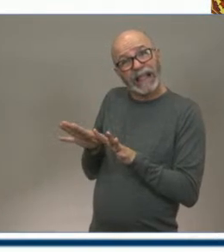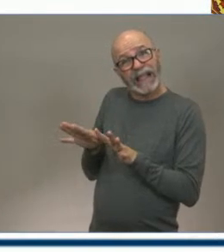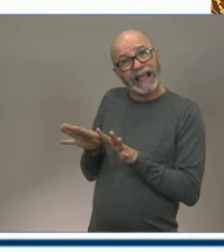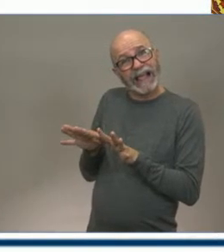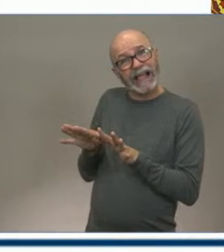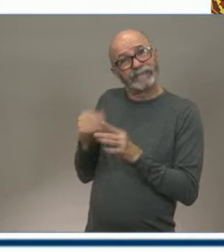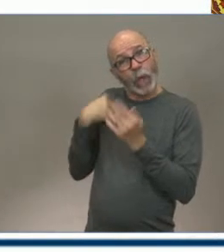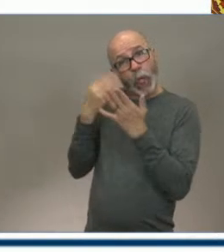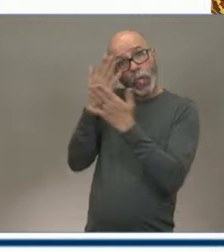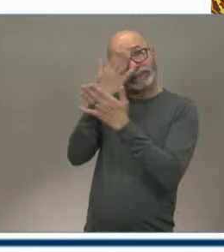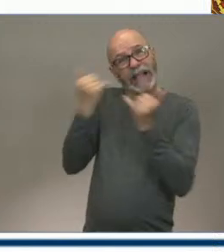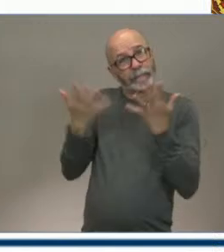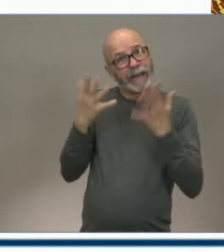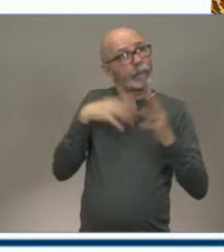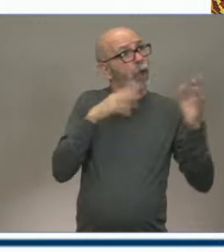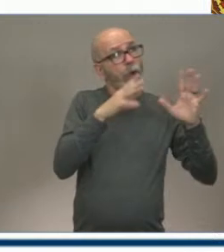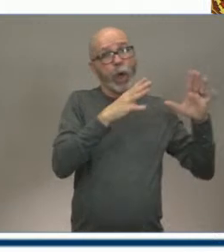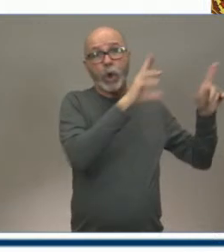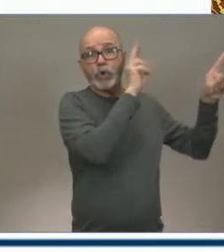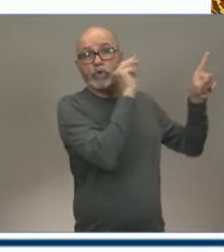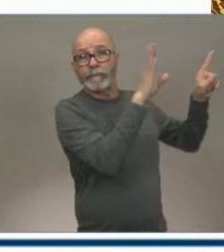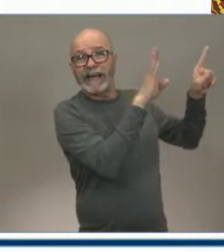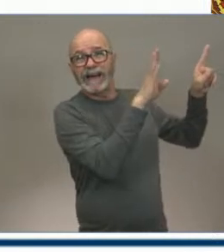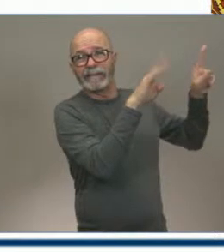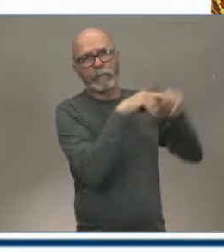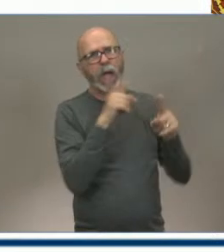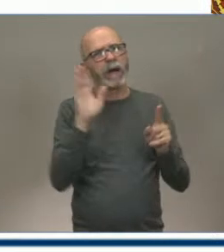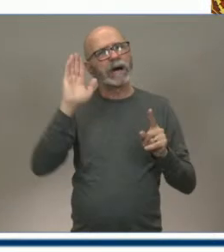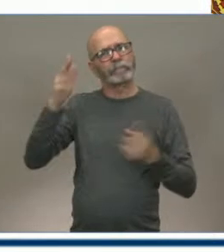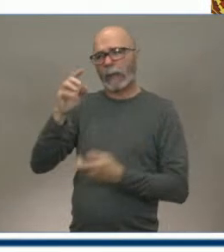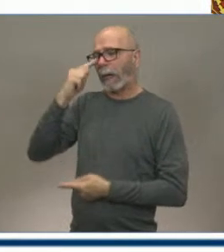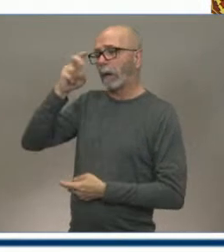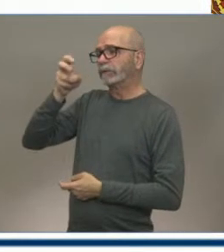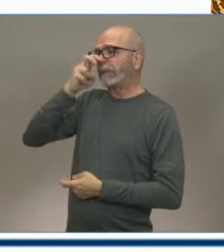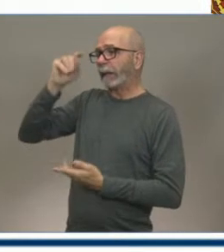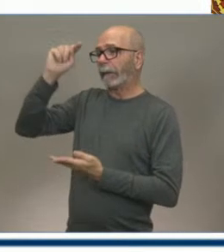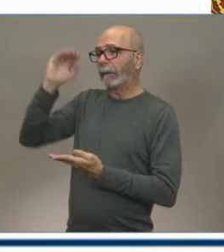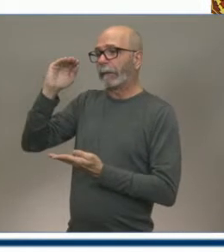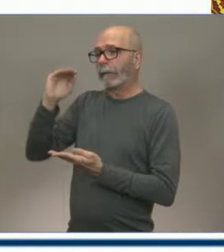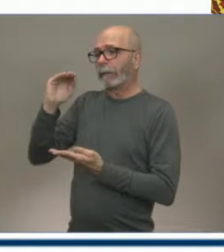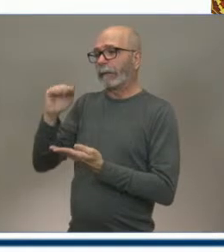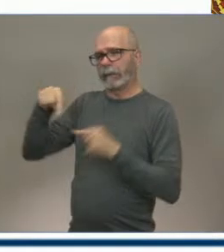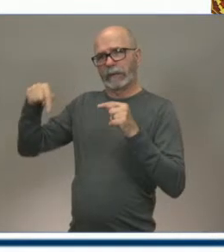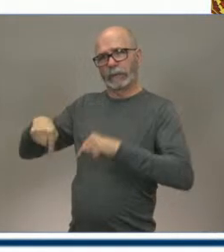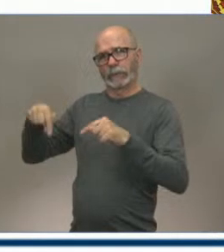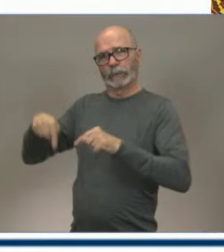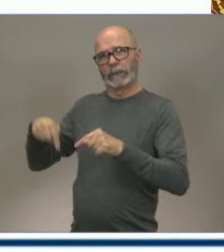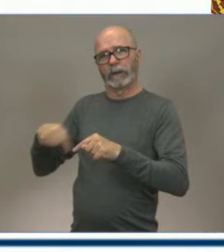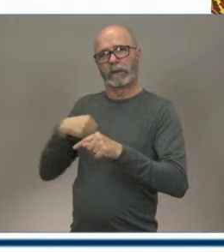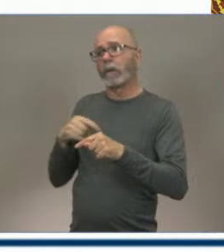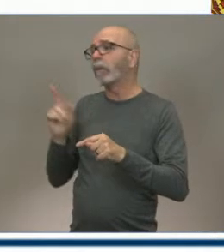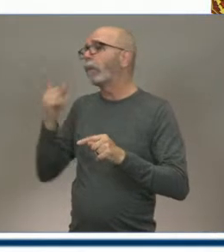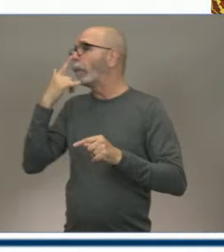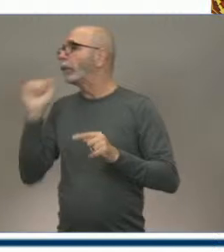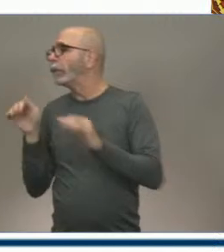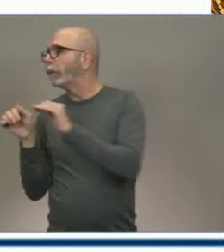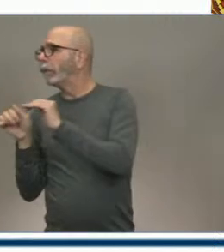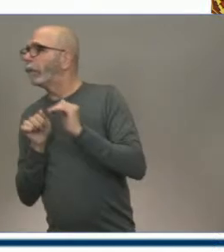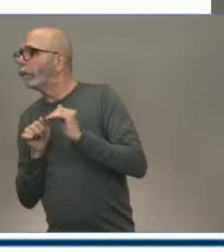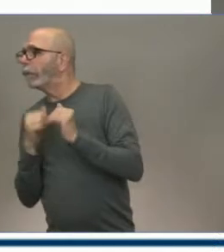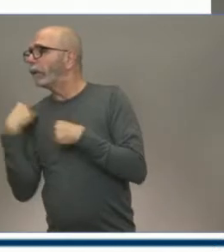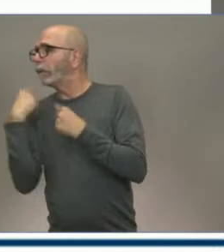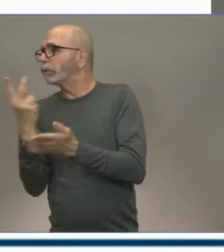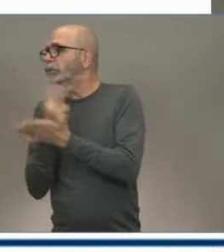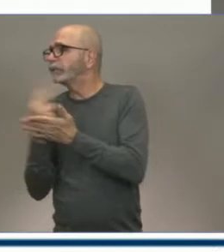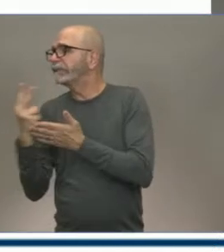would you be easing any restrictions before we know the answer to that question for sure? So the only two things we're easing, Jean, are